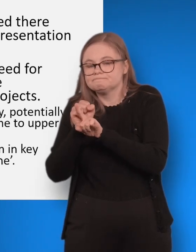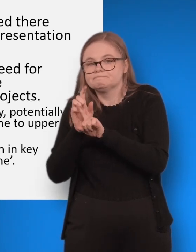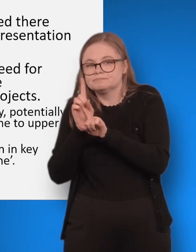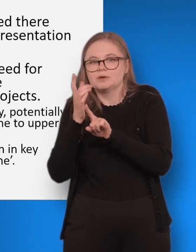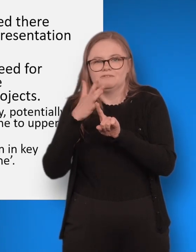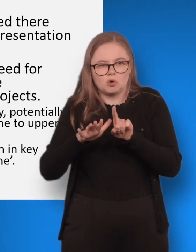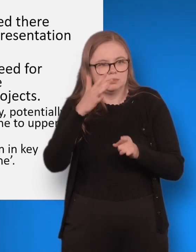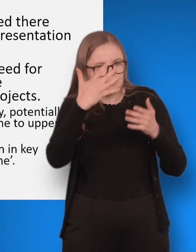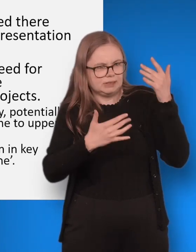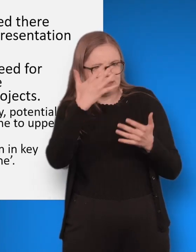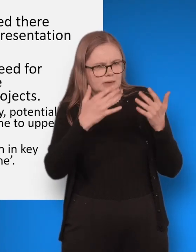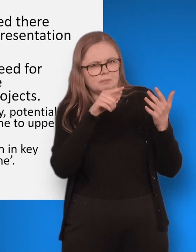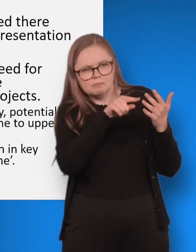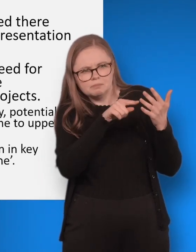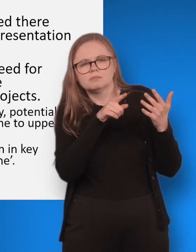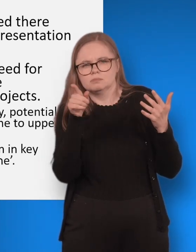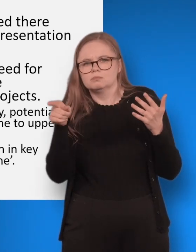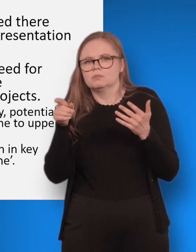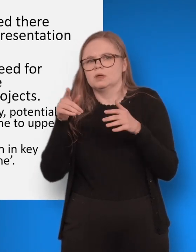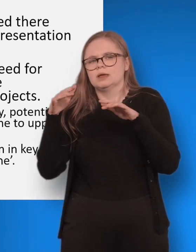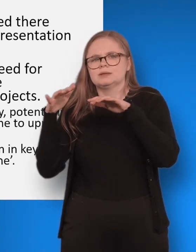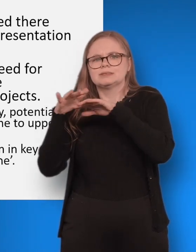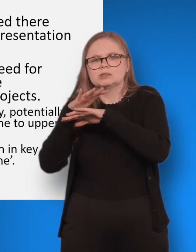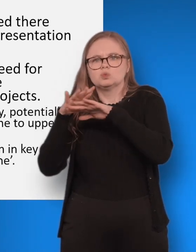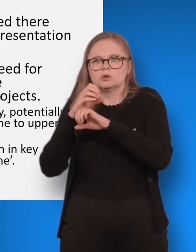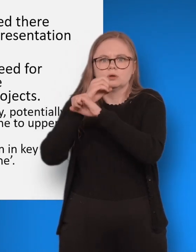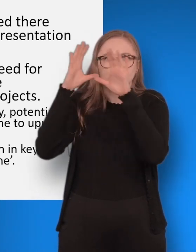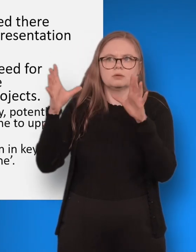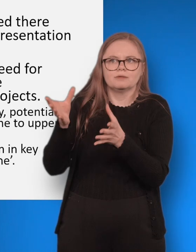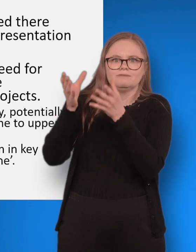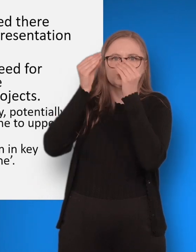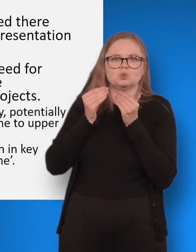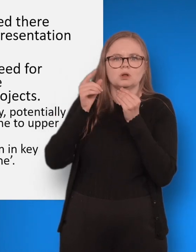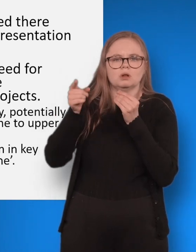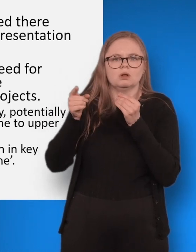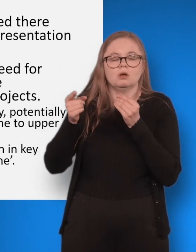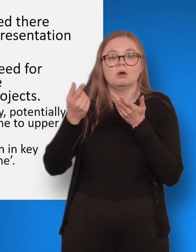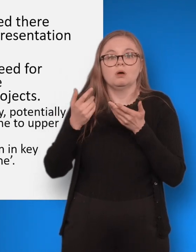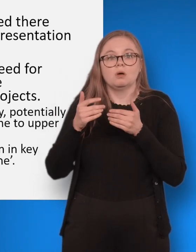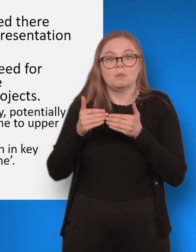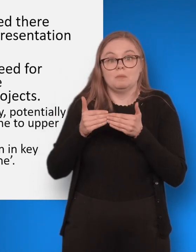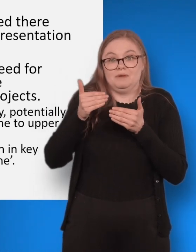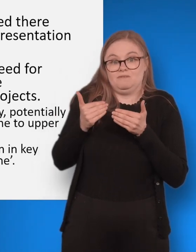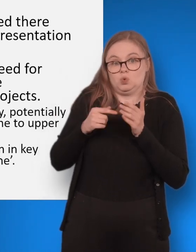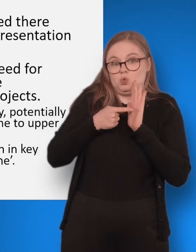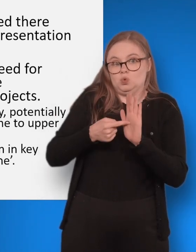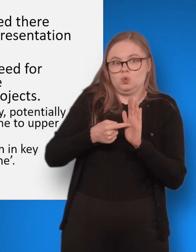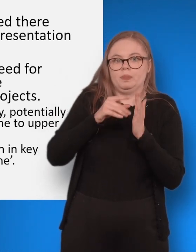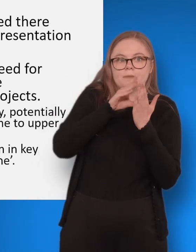what we saw in the descriptive statistics and the network visualizations, even before we went to the model and